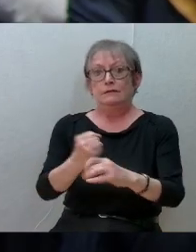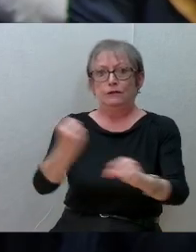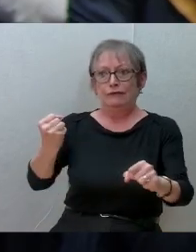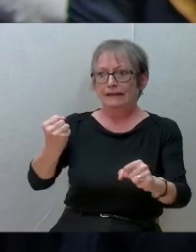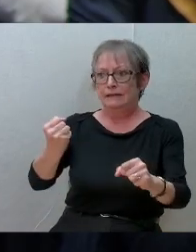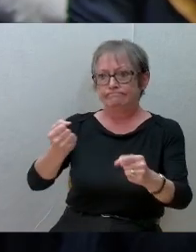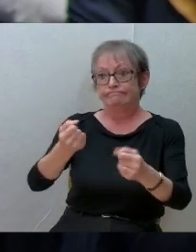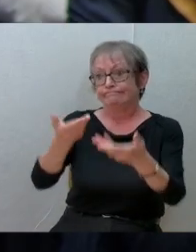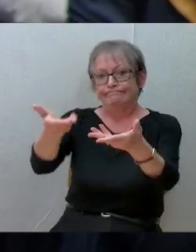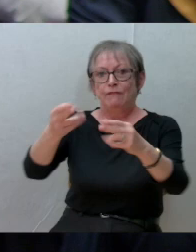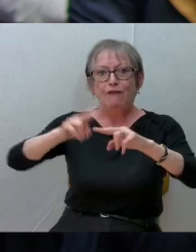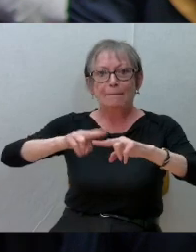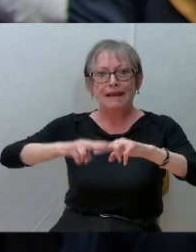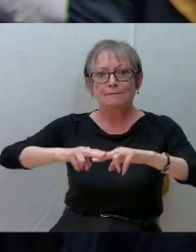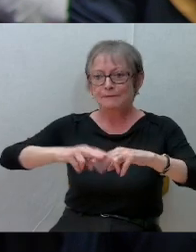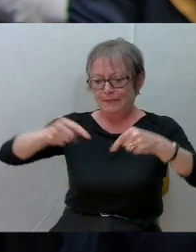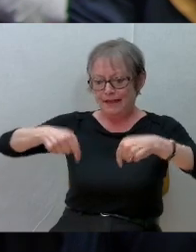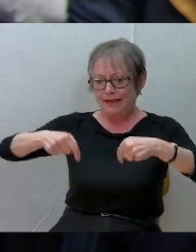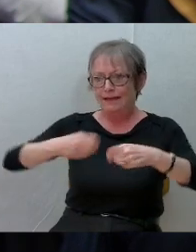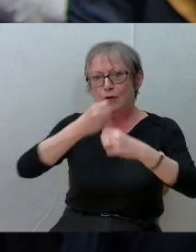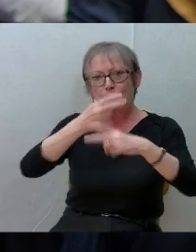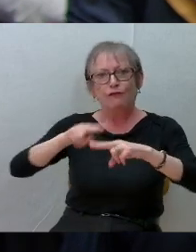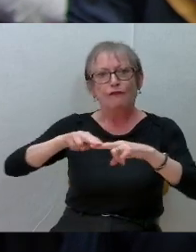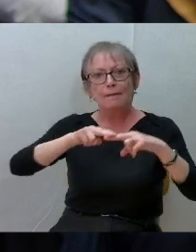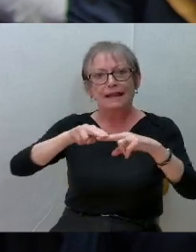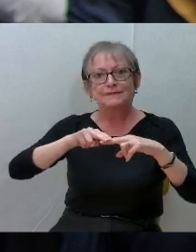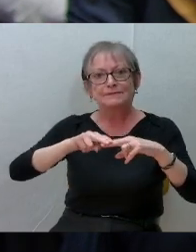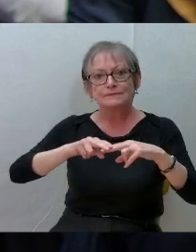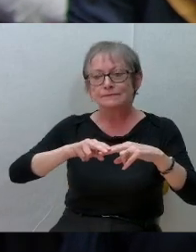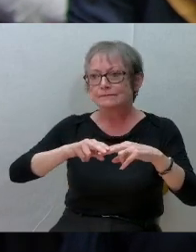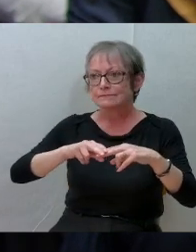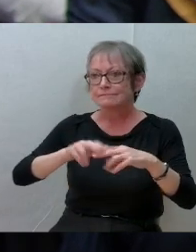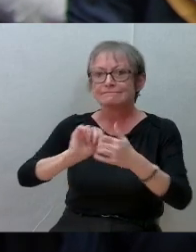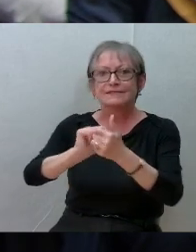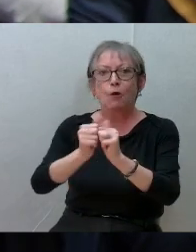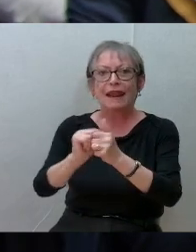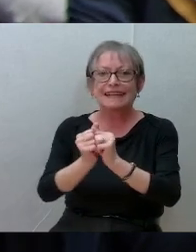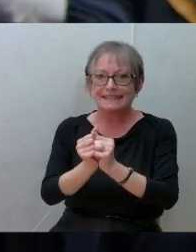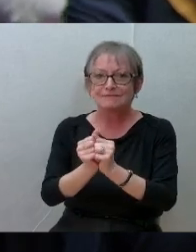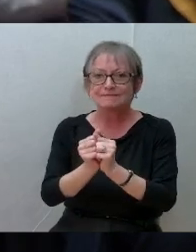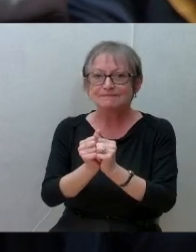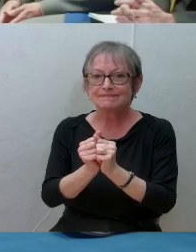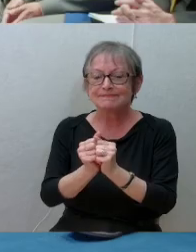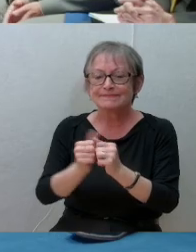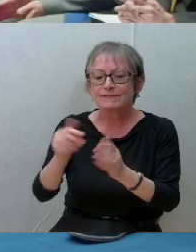my family who are here, my lovely family, and my colleagues at Scottish Refugee